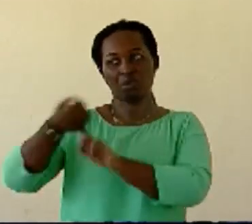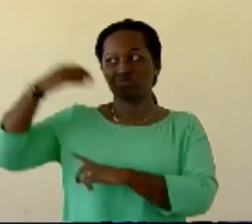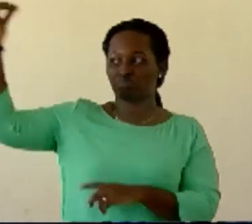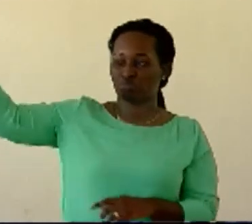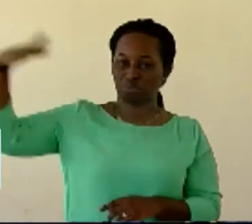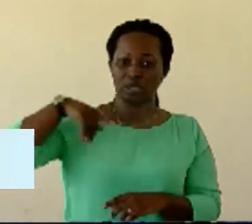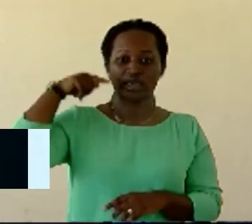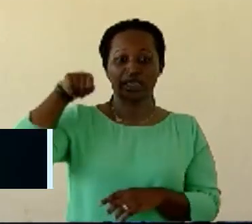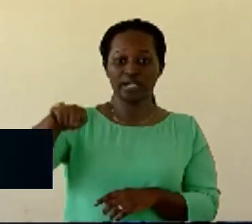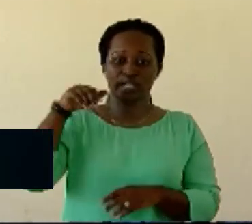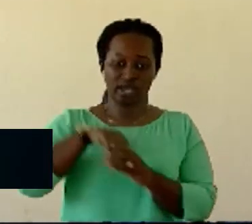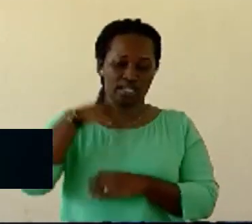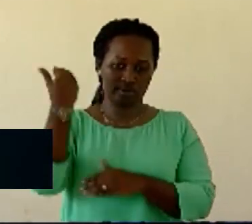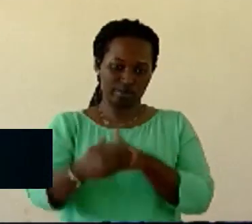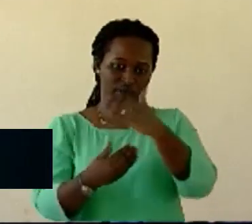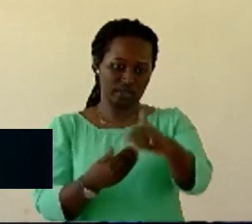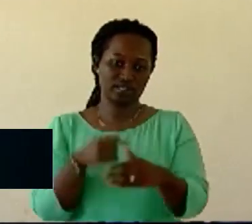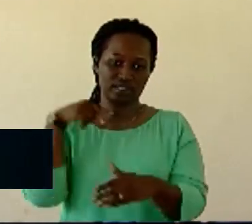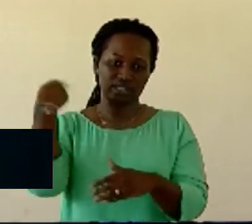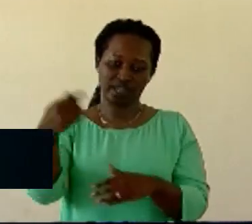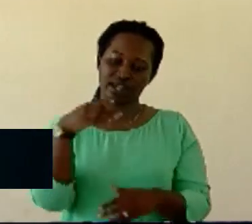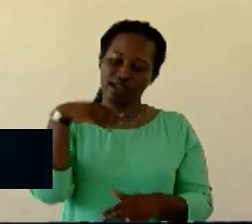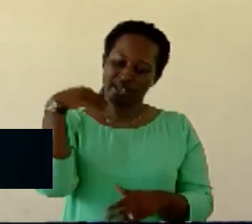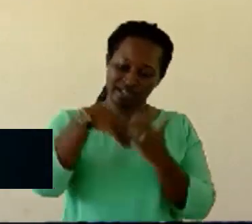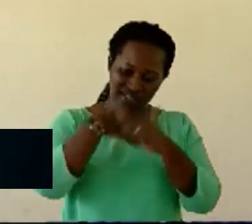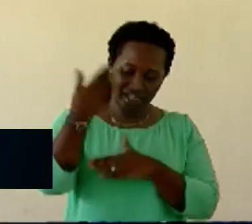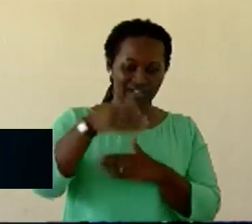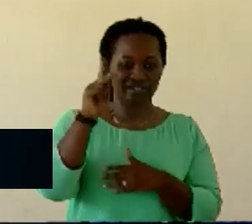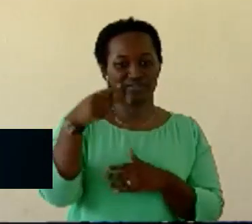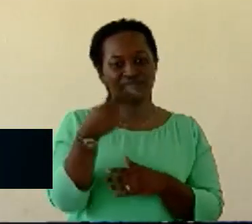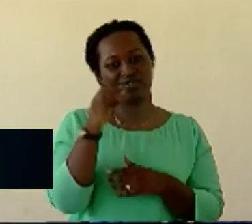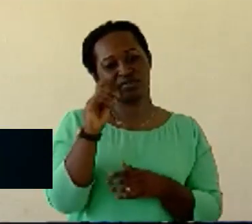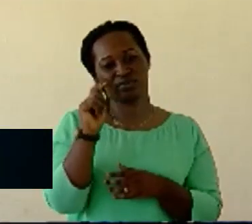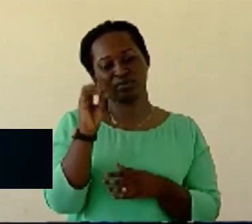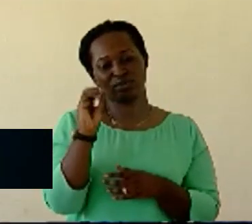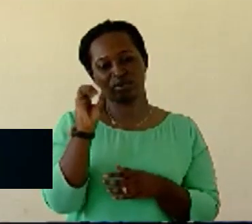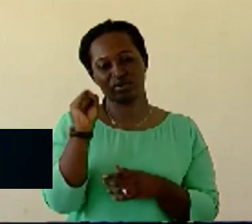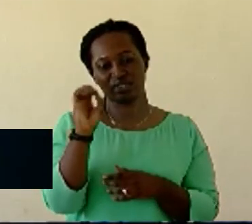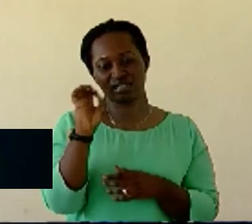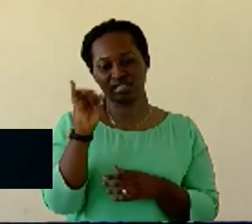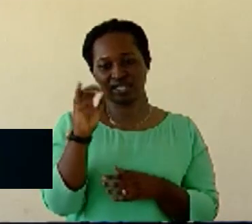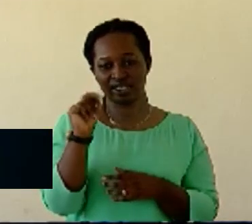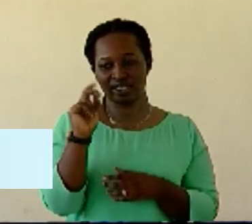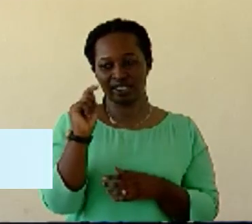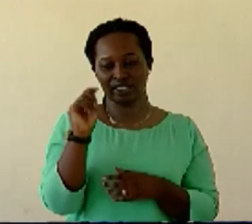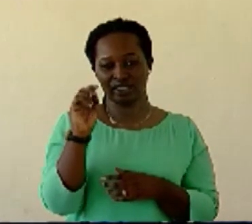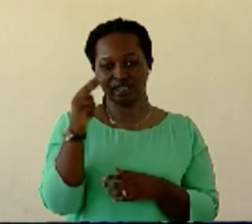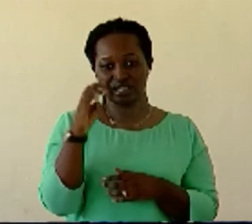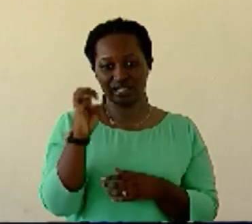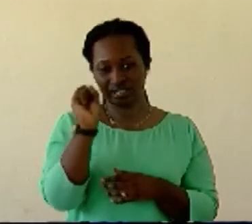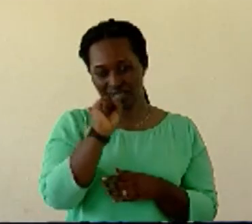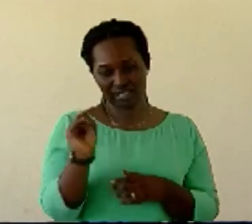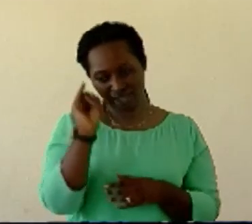that process, then it means photosynthesis is able to take place. Plants are able to